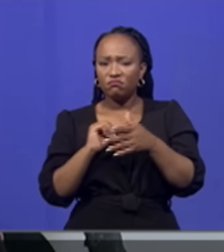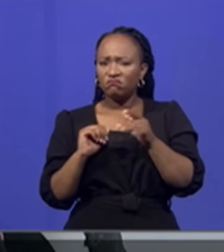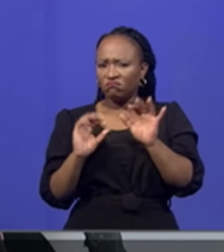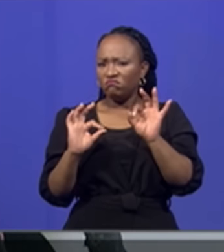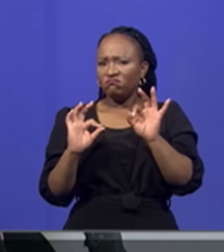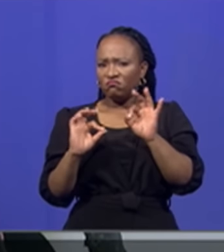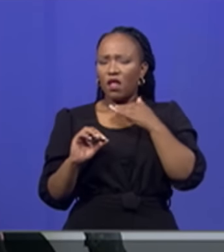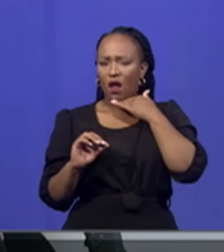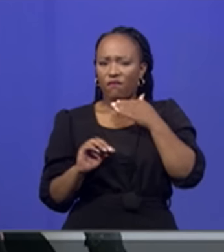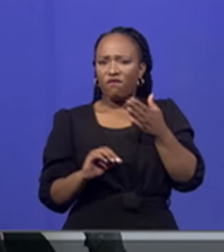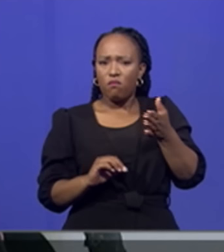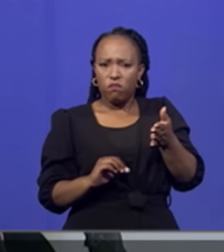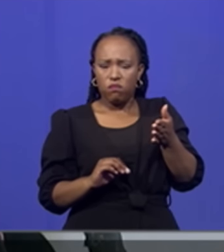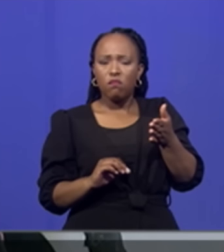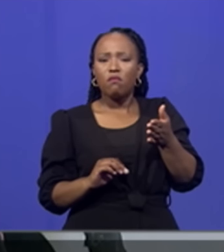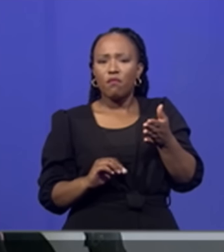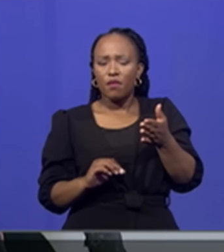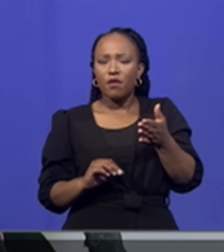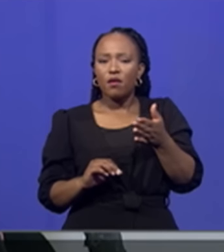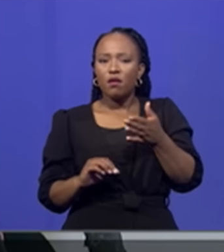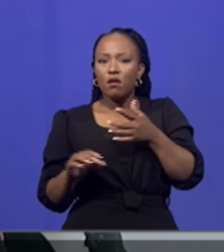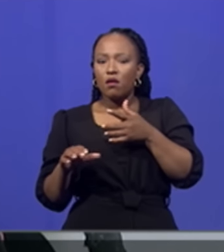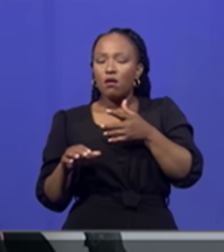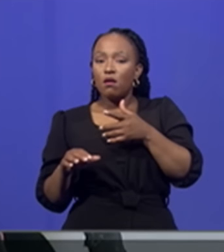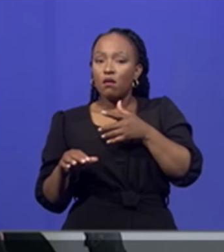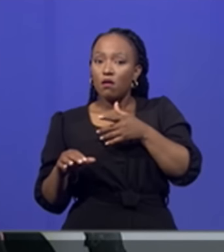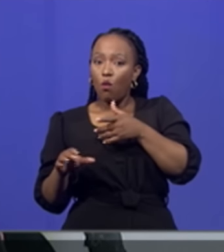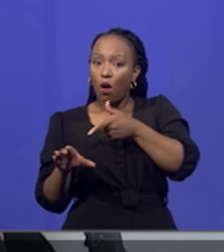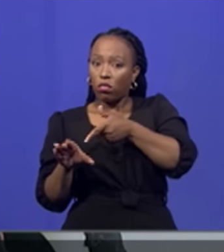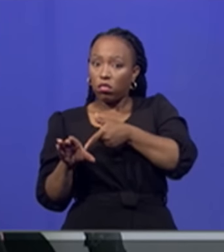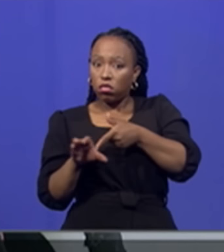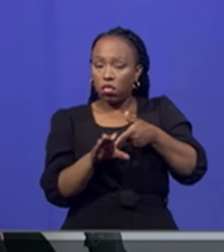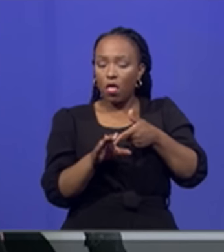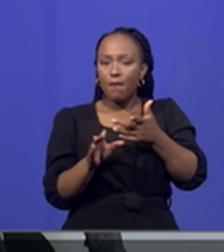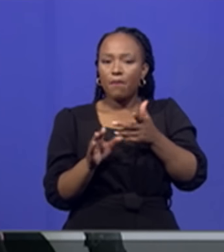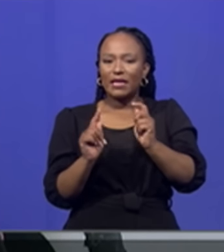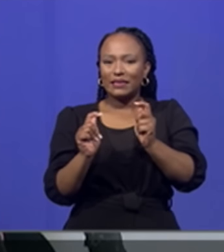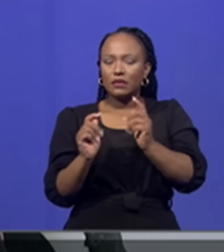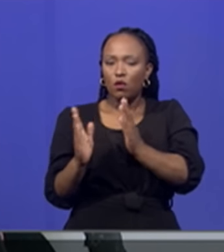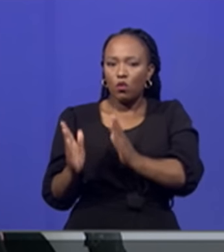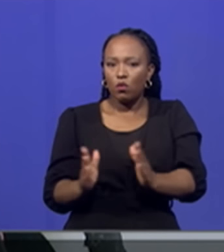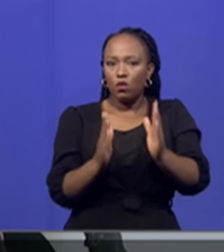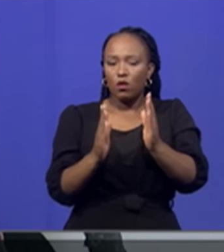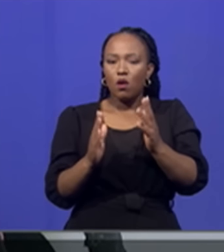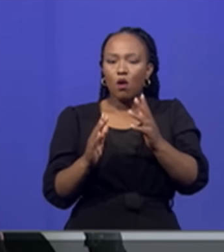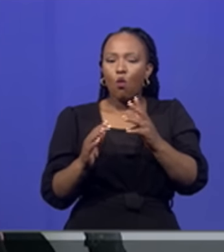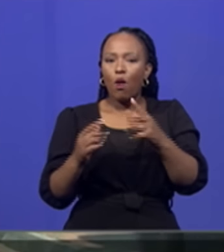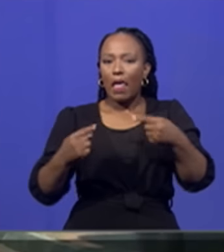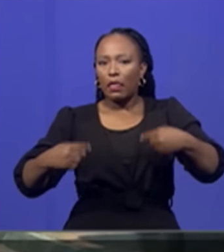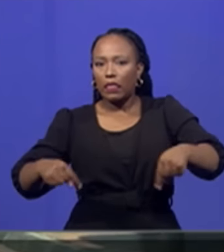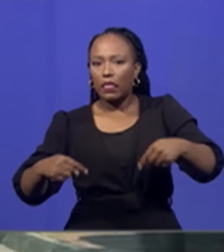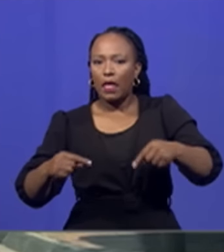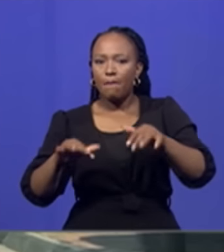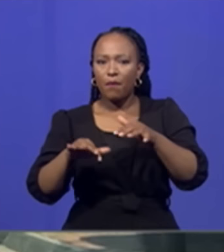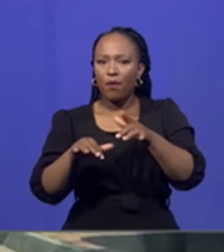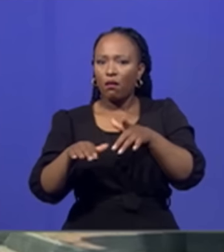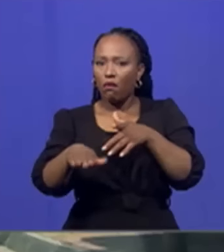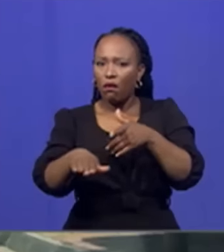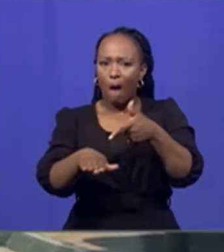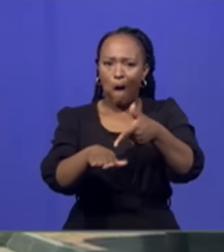and the current dry fuel stations are a result of logistics constraints due to panic buying and fuel